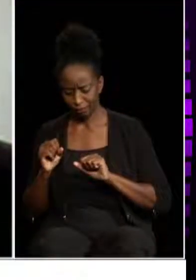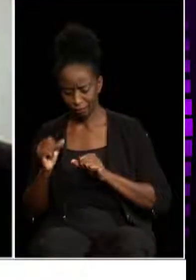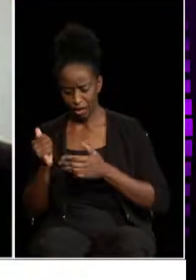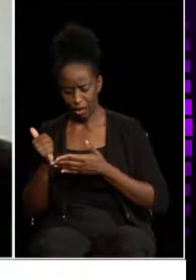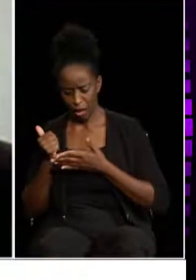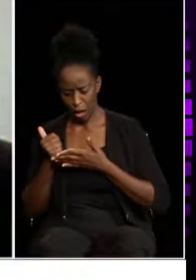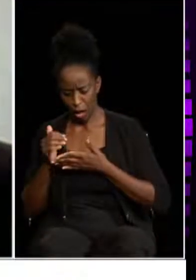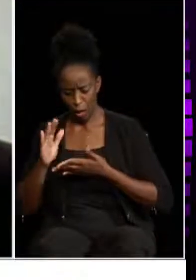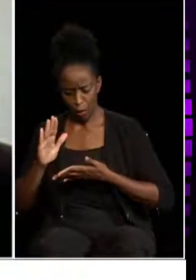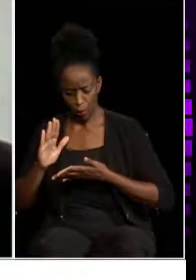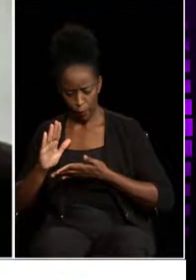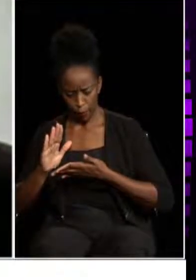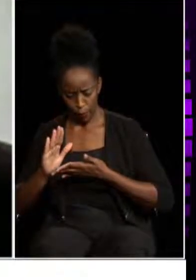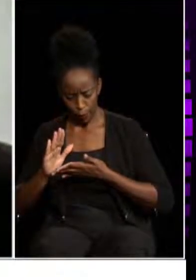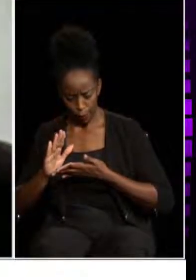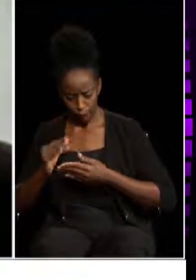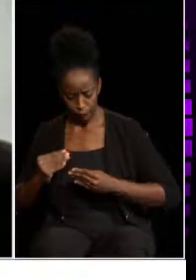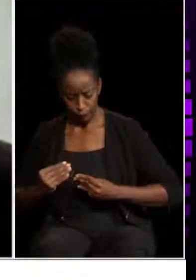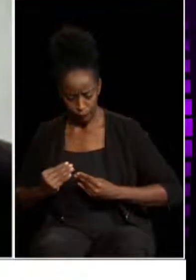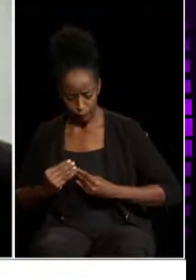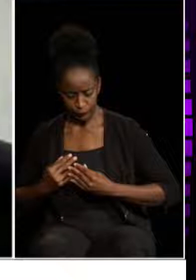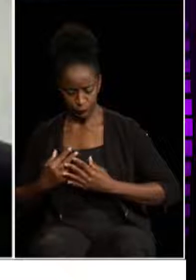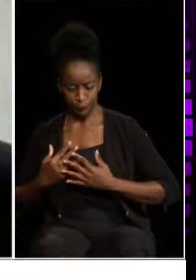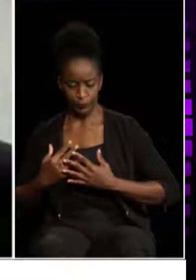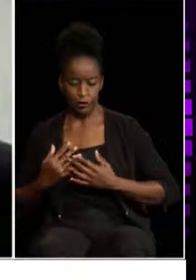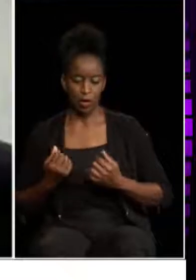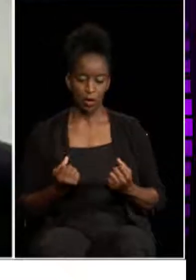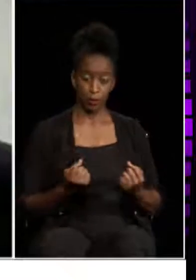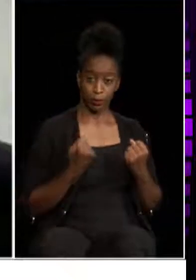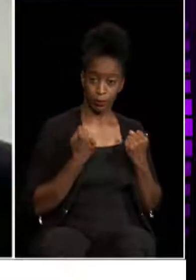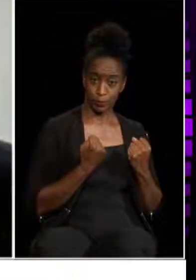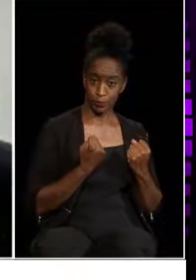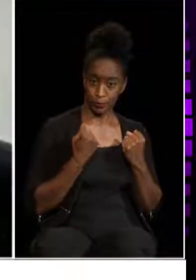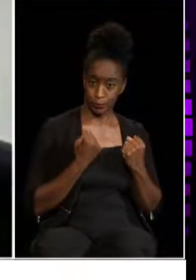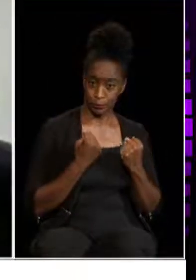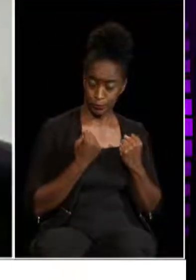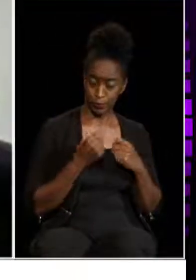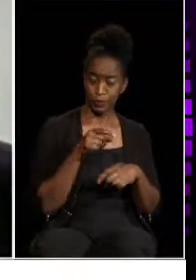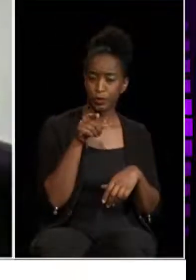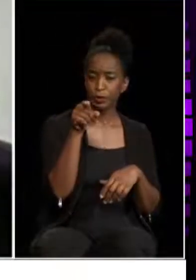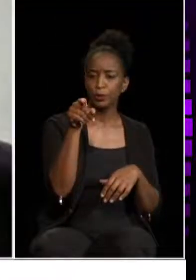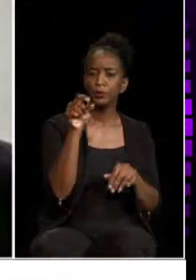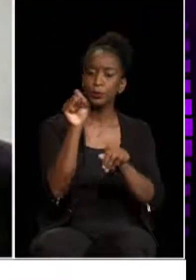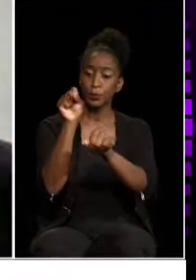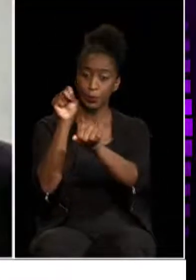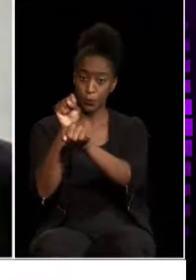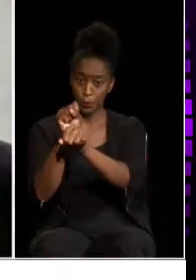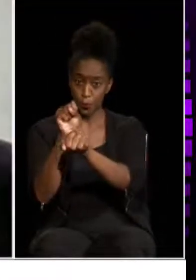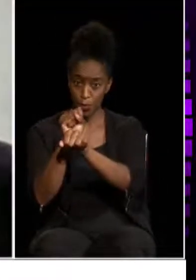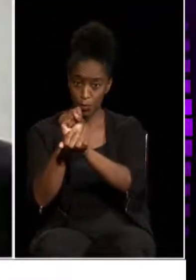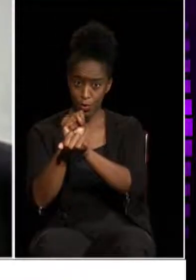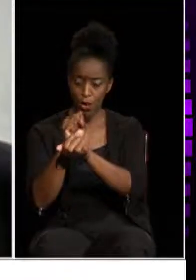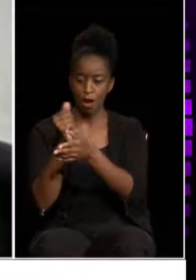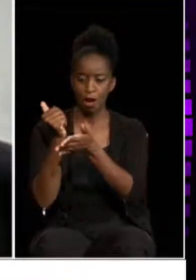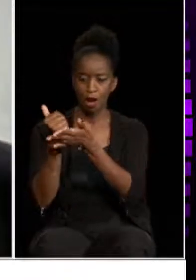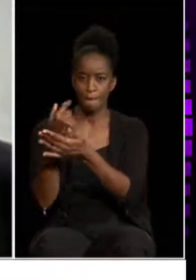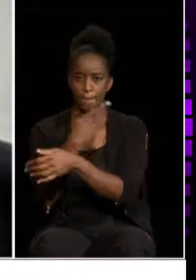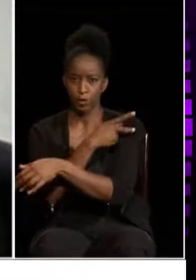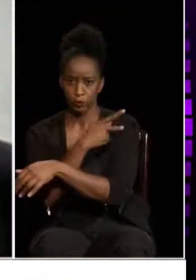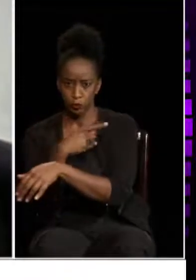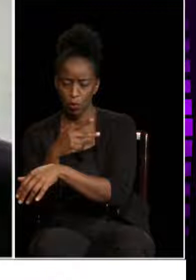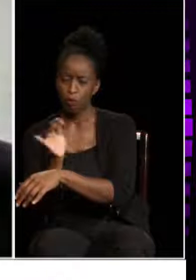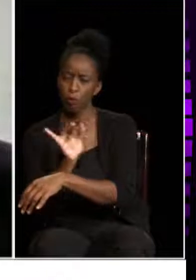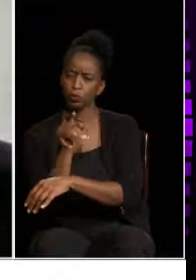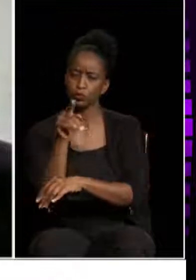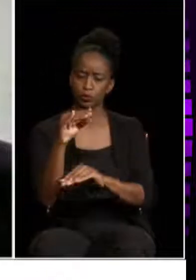of work, you deal with not only the professional side, but you also are an educator. You deal with students and everything.